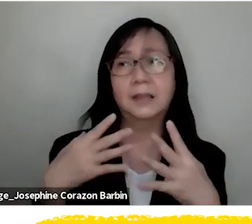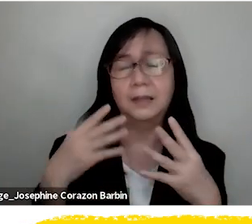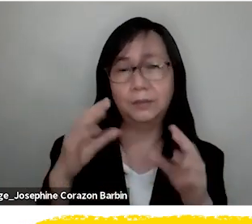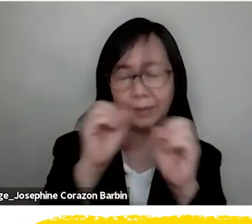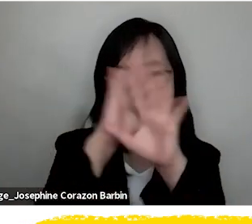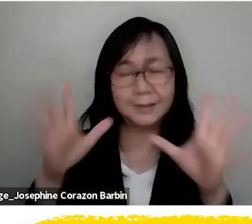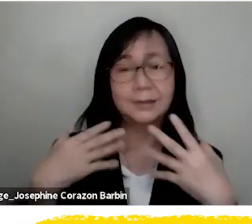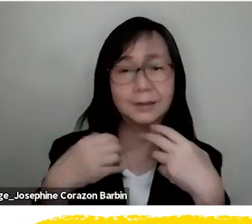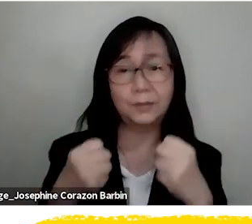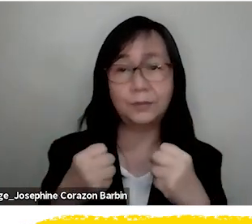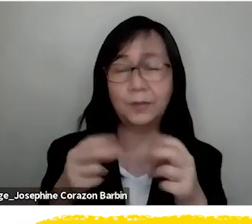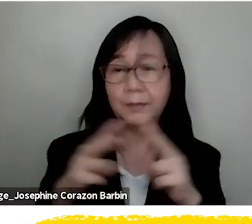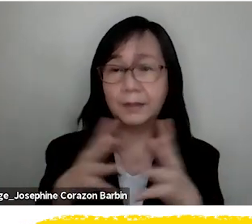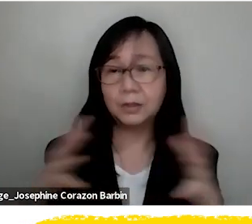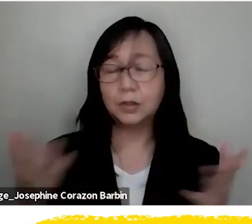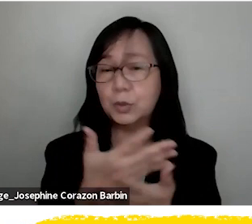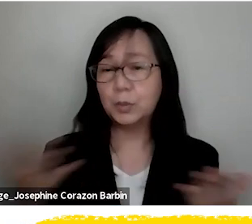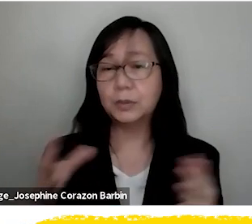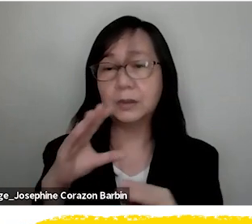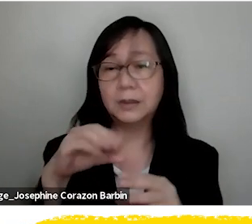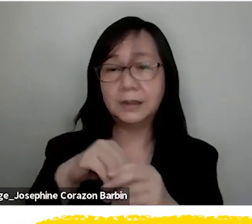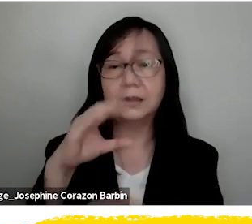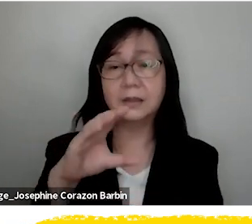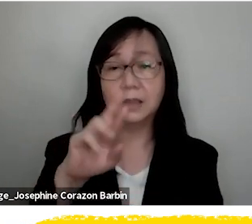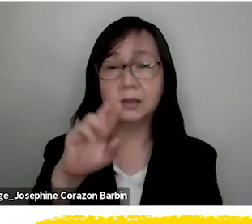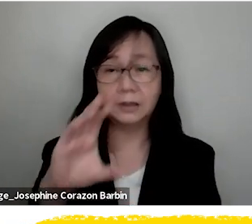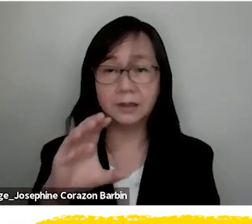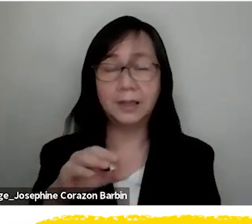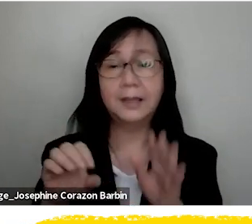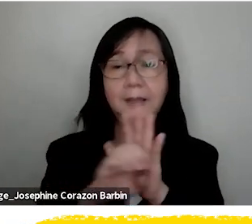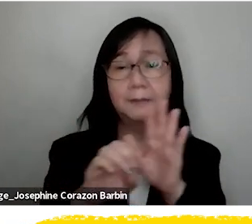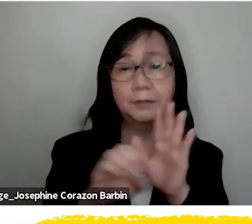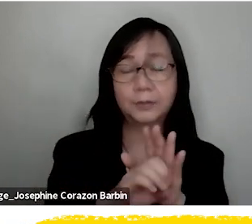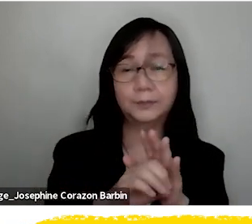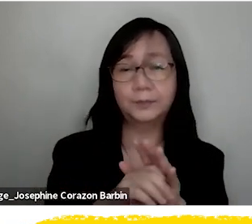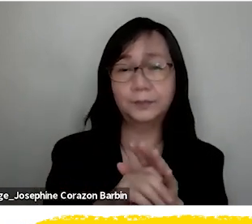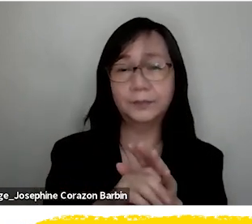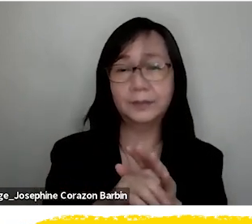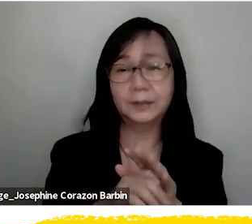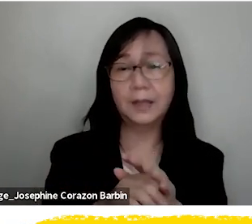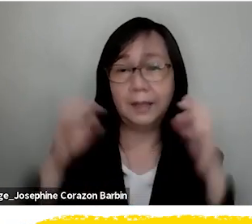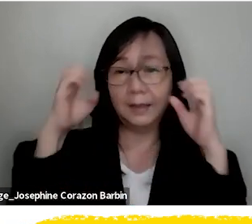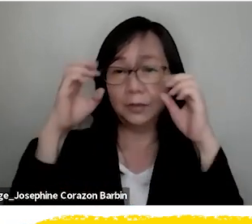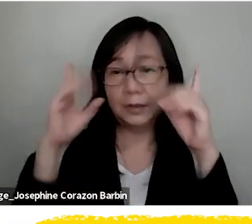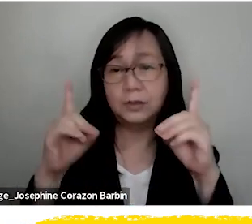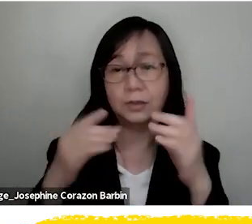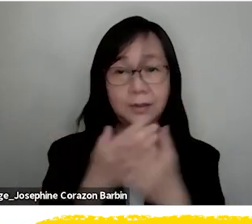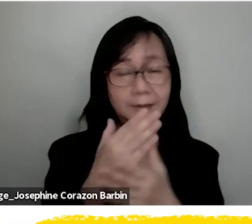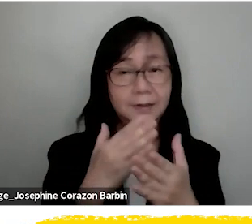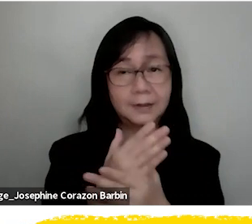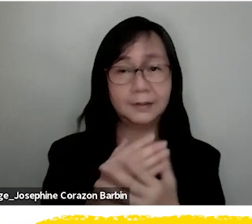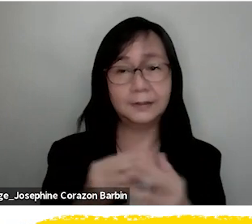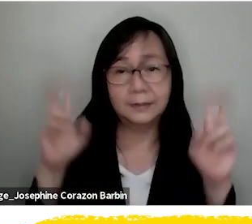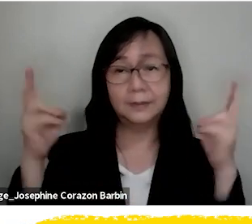very much those that are in the CRC. For example, when it comes to education's rights, it